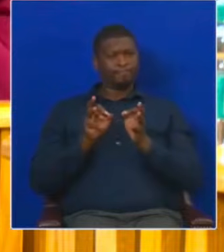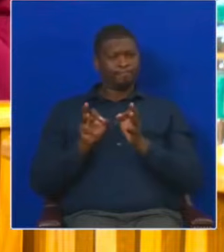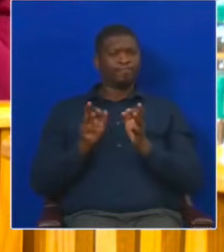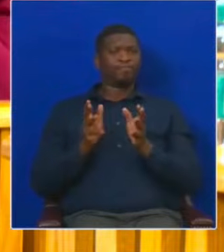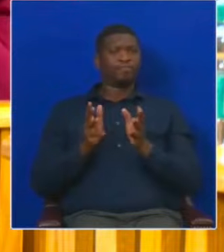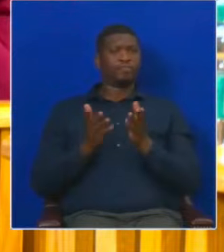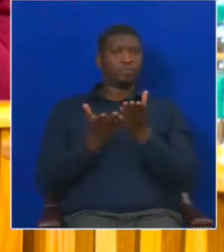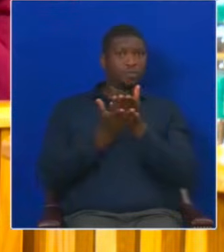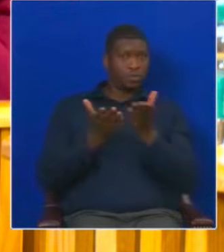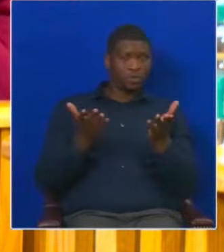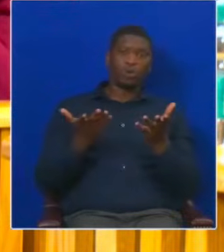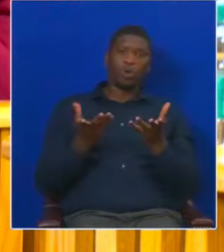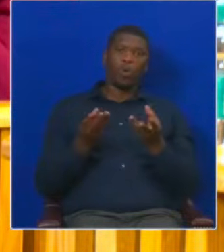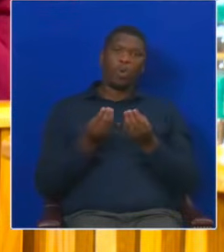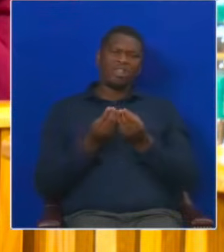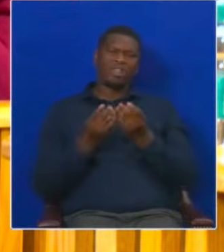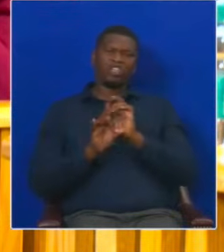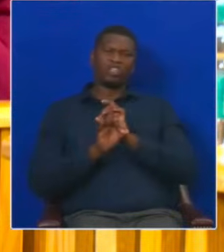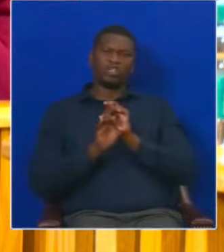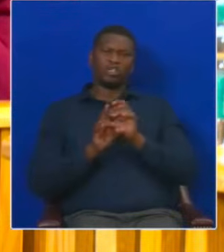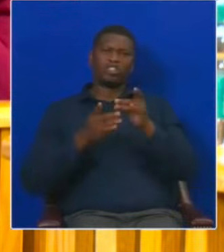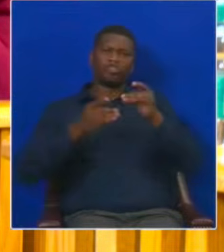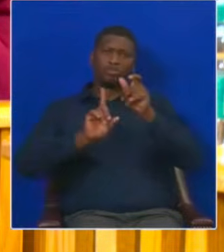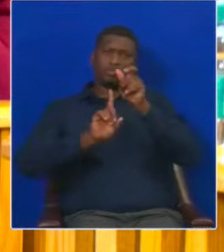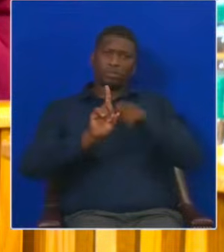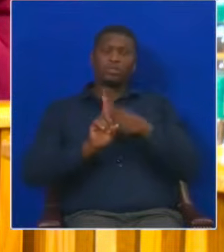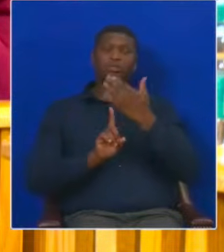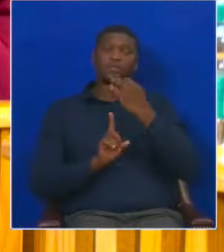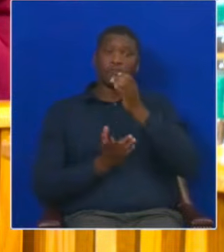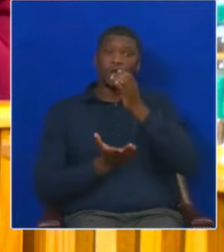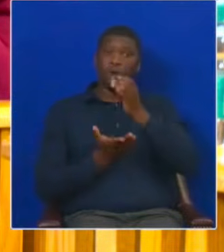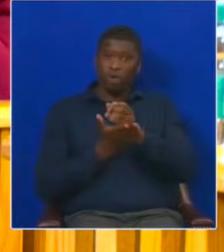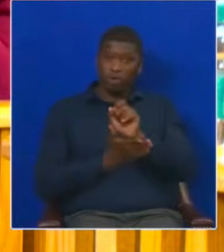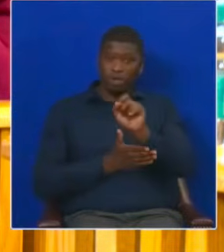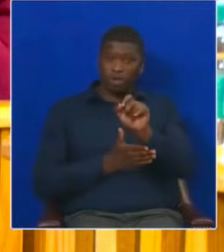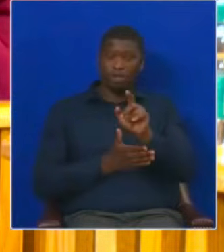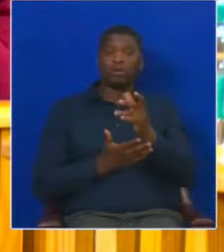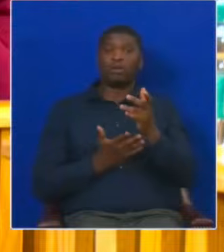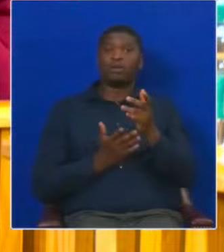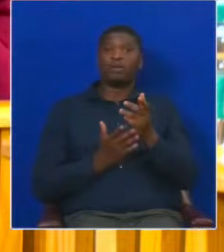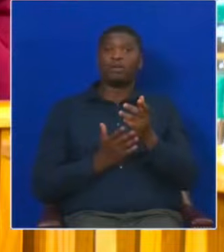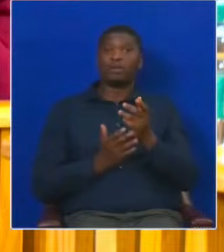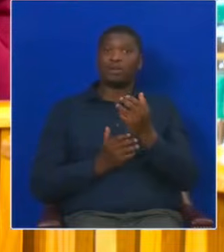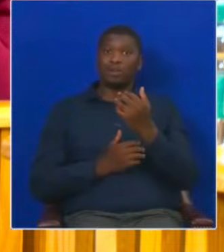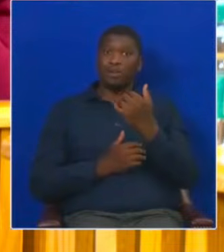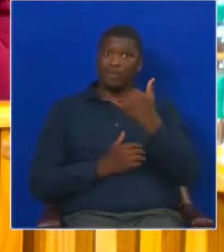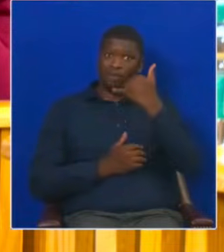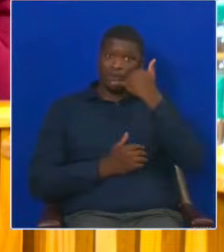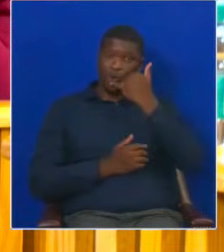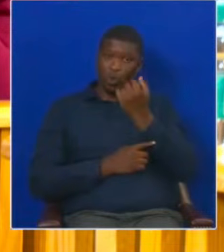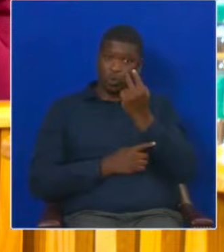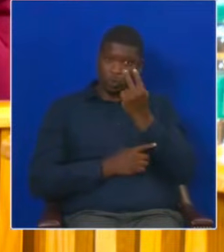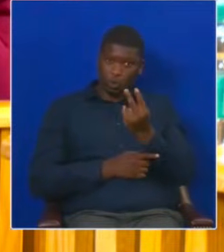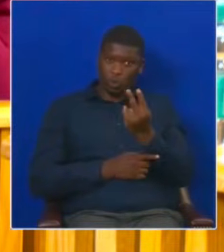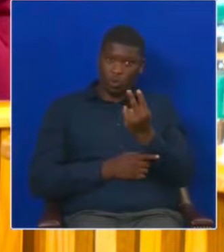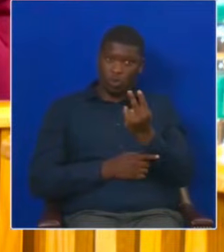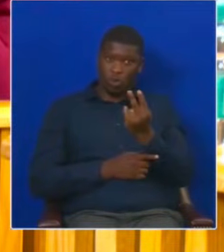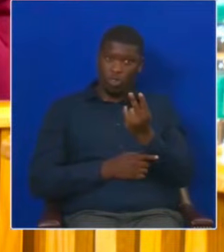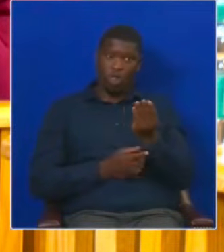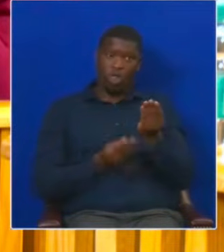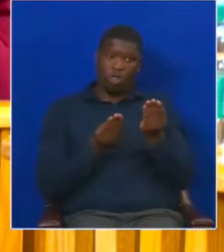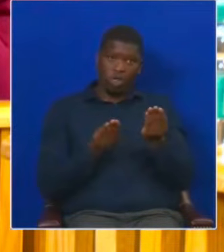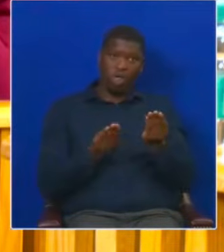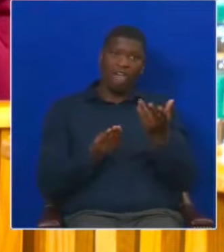chairperson, please confirm that 2 sets of cell phones were then taken from